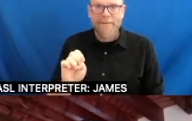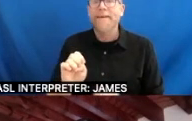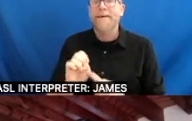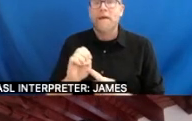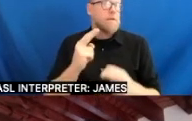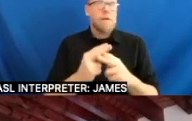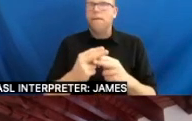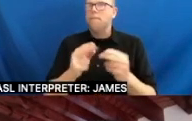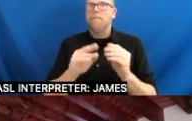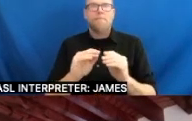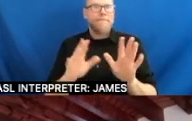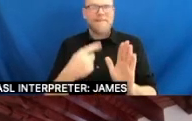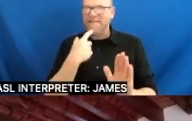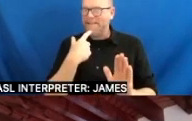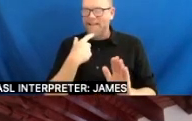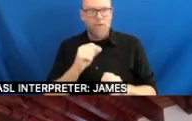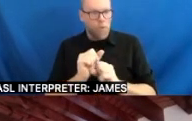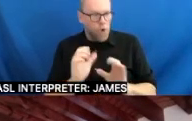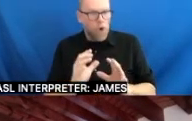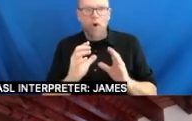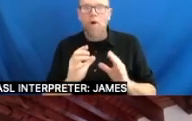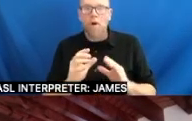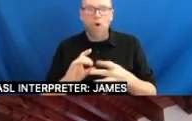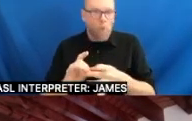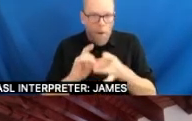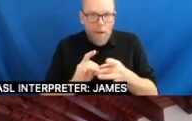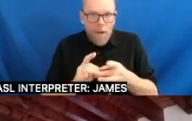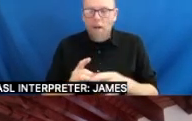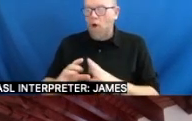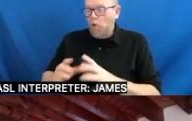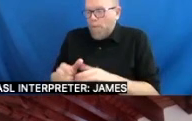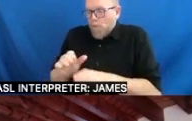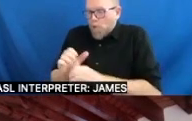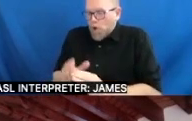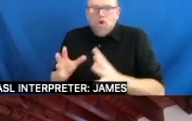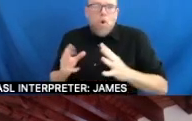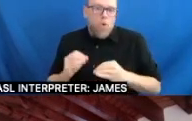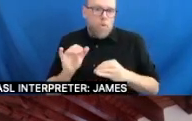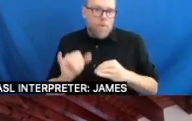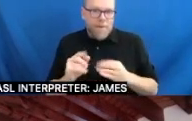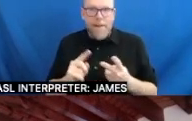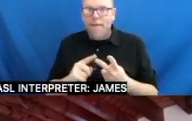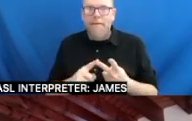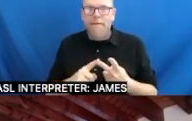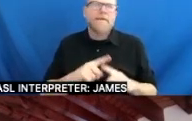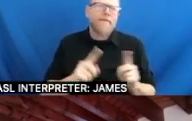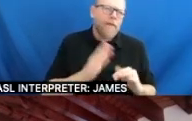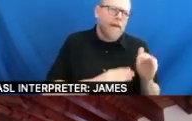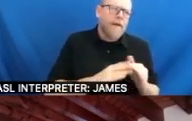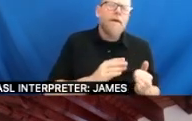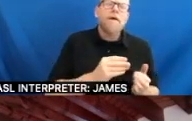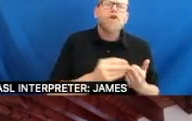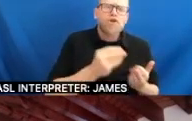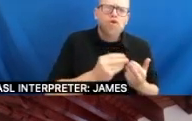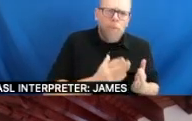suggests, worker cooperatives are owned by a group of workers. This is in contrast to a consumer cooperative business where the members are